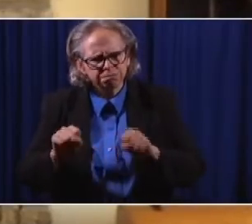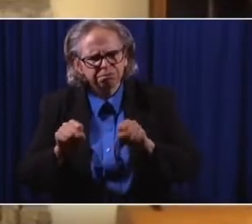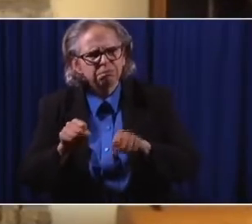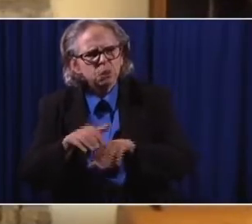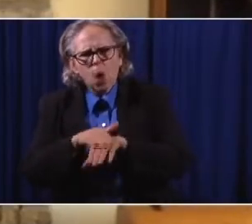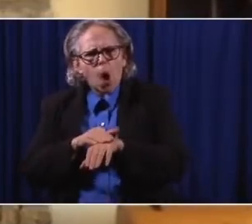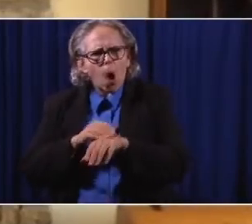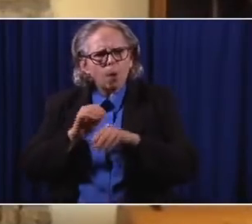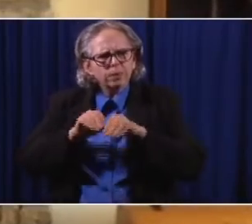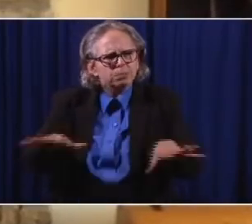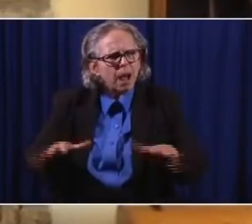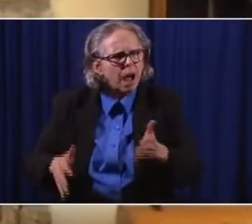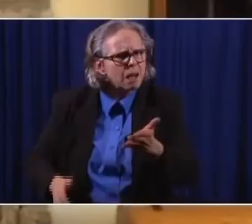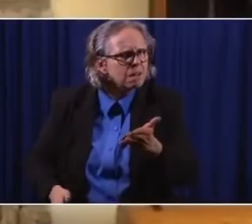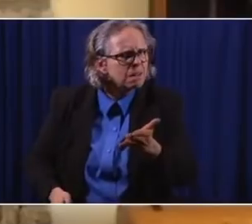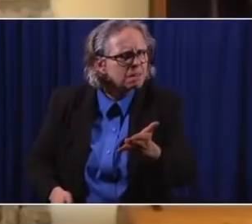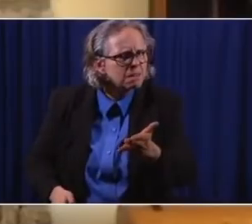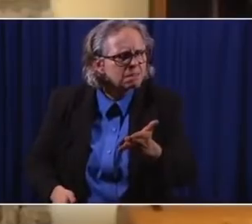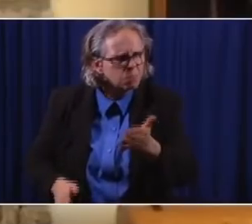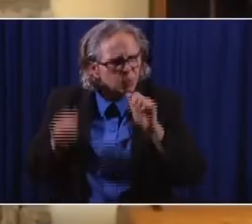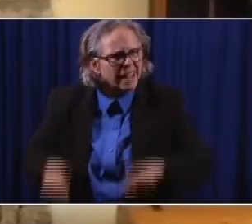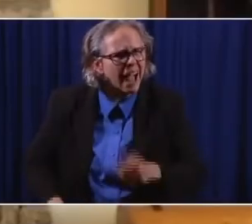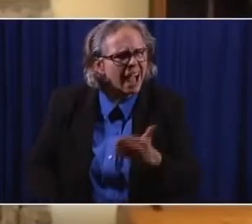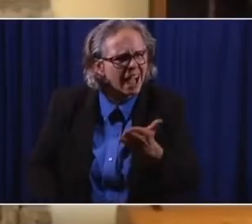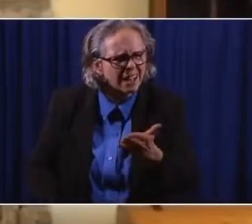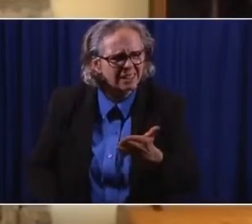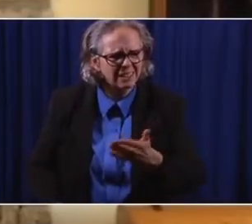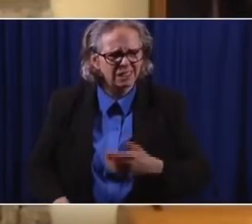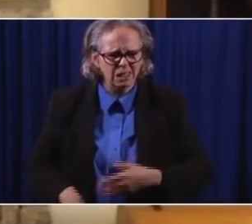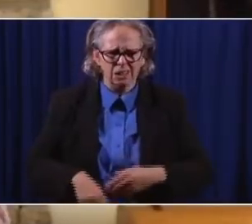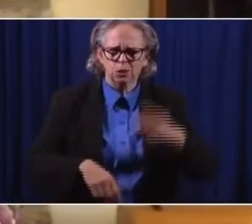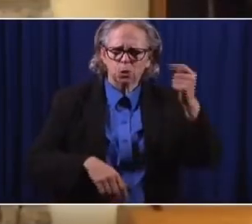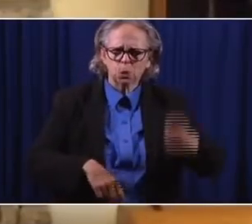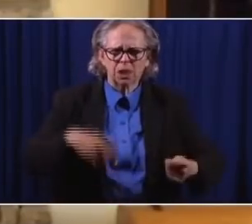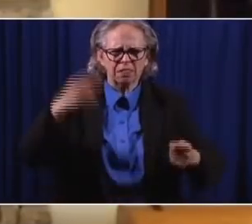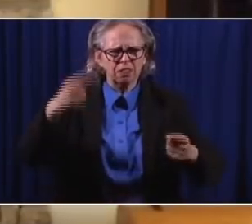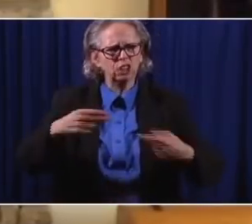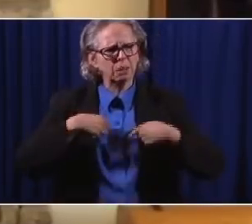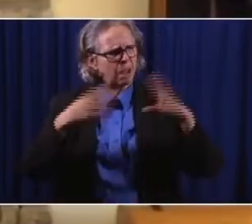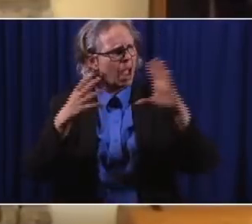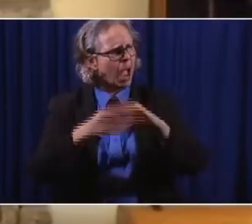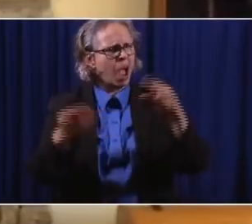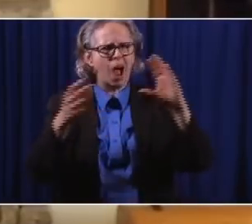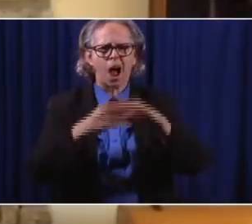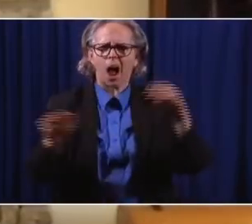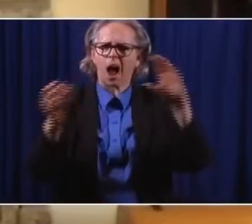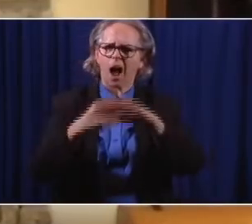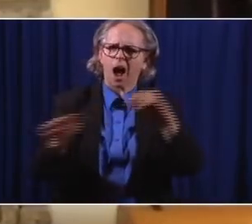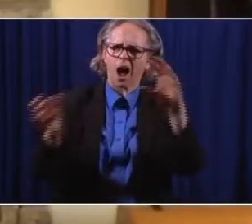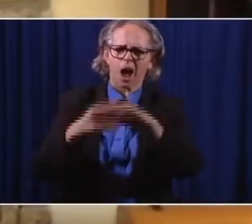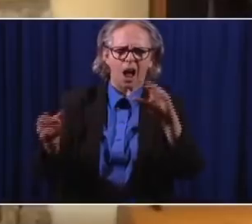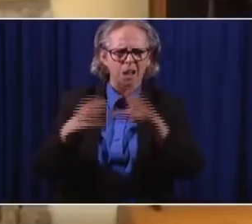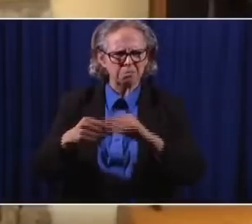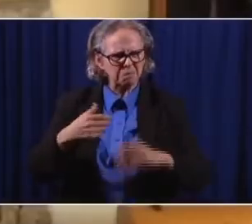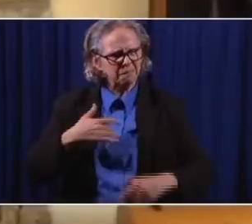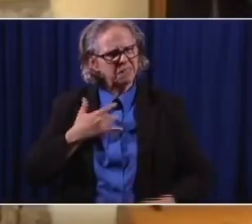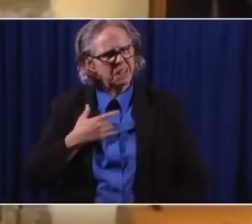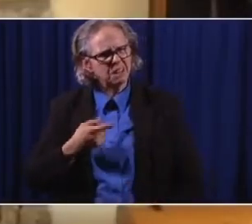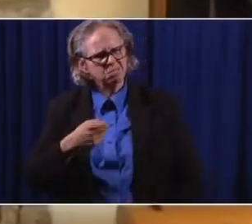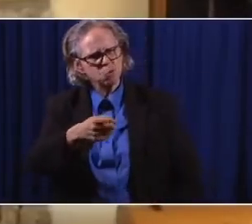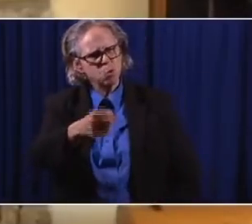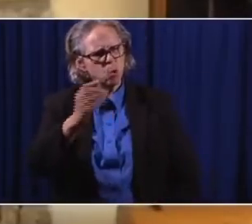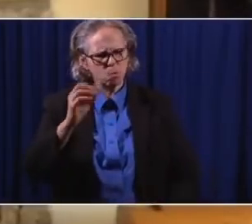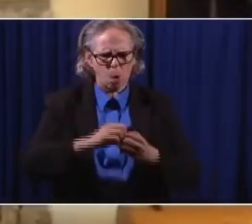of days, every Tuesday and Thursday, I think more Ohioans are going to wear masks. I'm already getting some calls from legislators to say that, well, we're wearing masks more